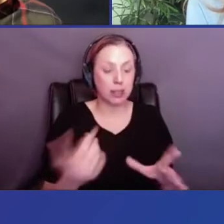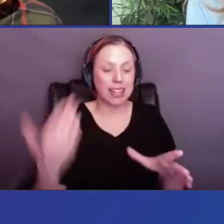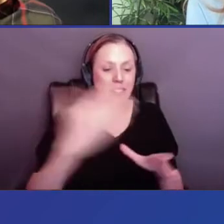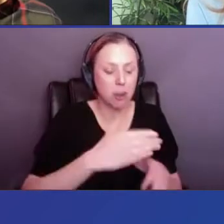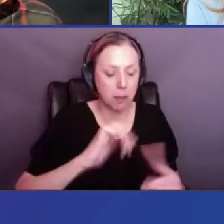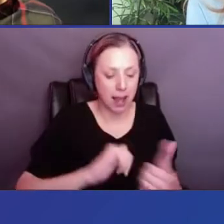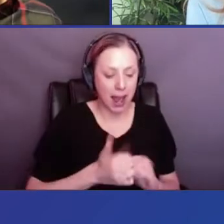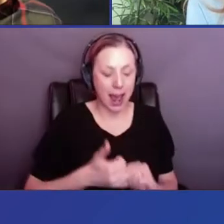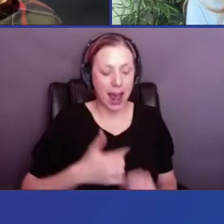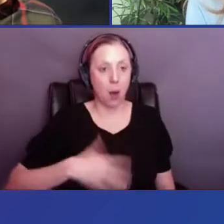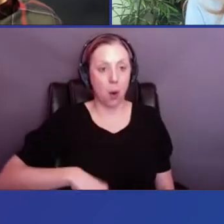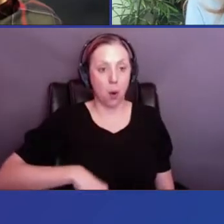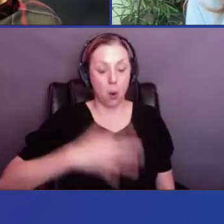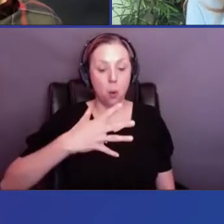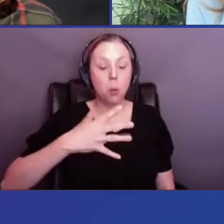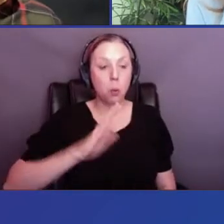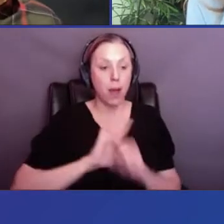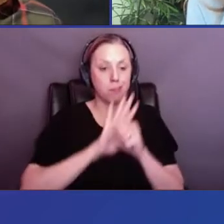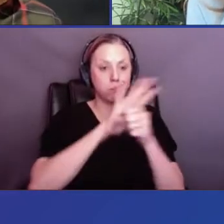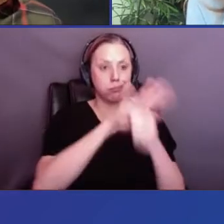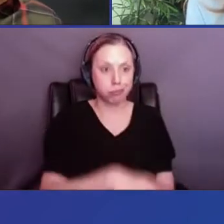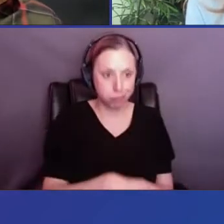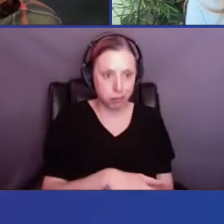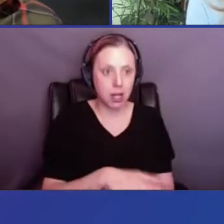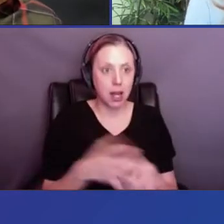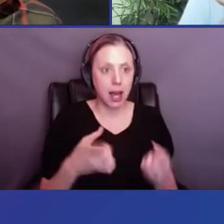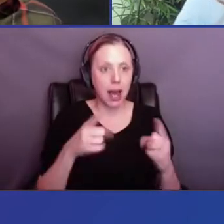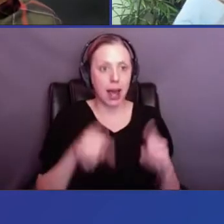white supremacy is showing up in arts and culture.